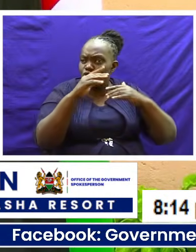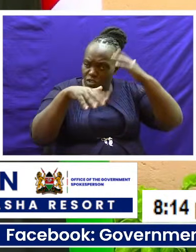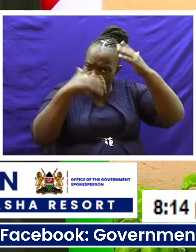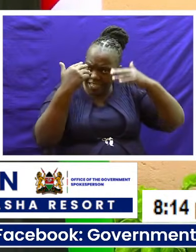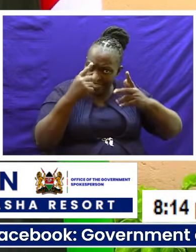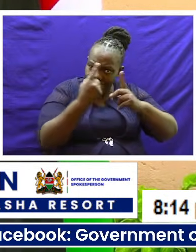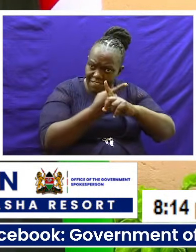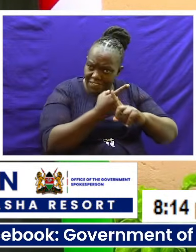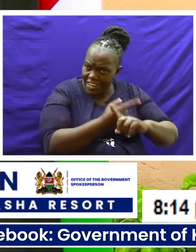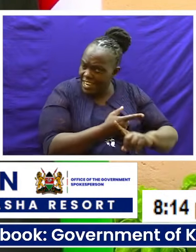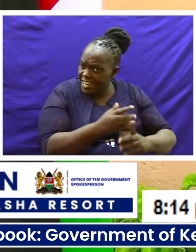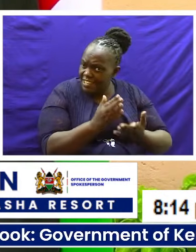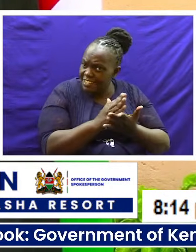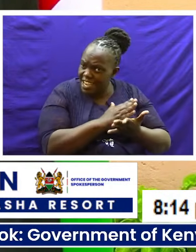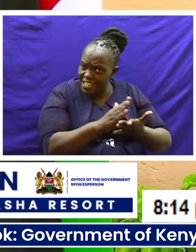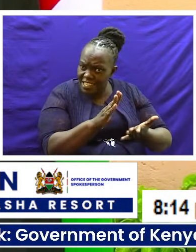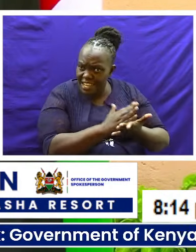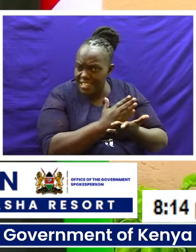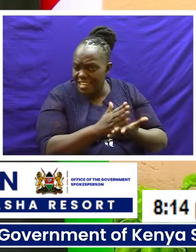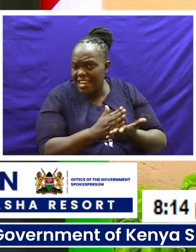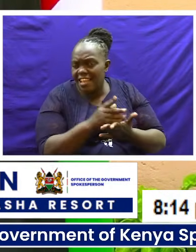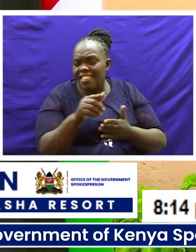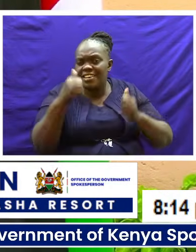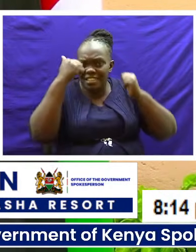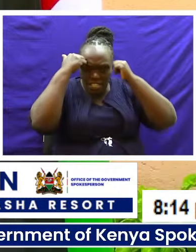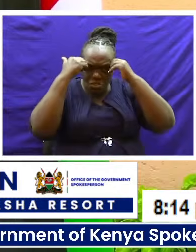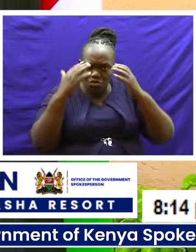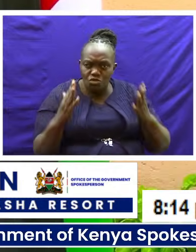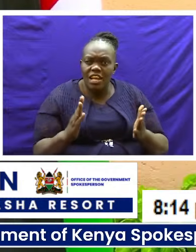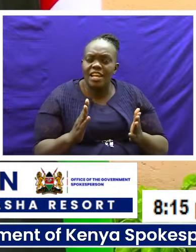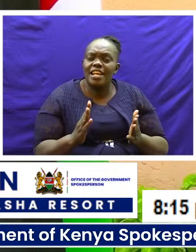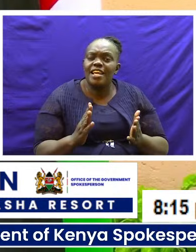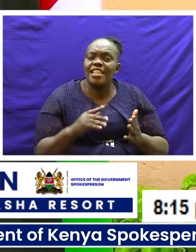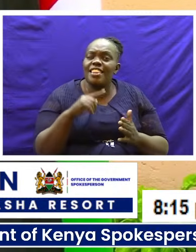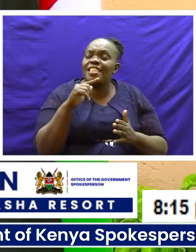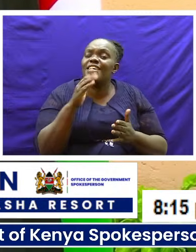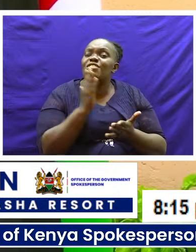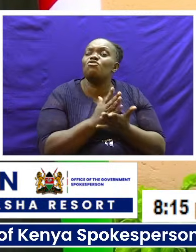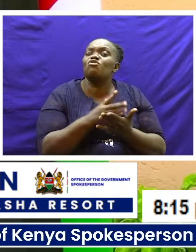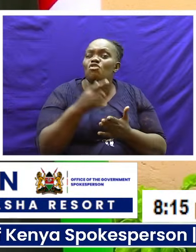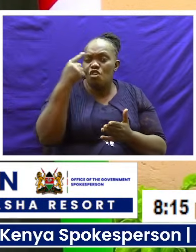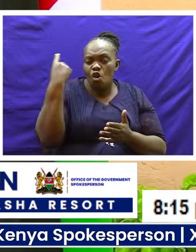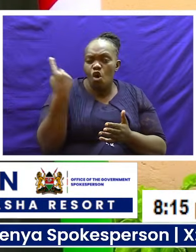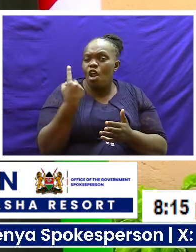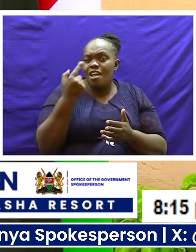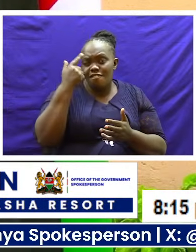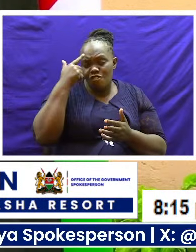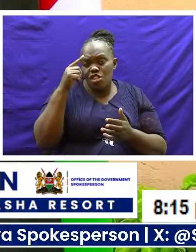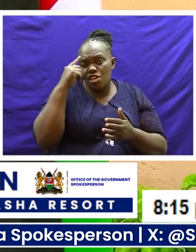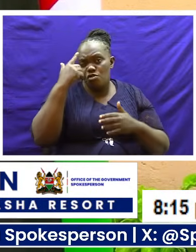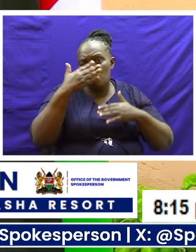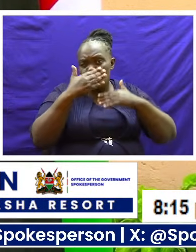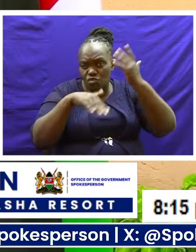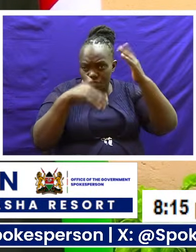and kind of share out these students. And this was just for the university. So